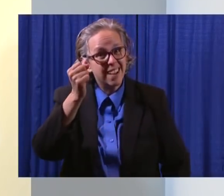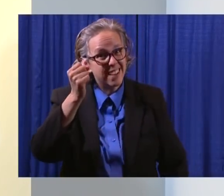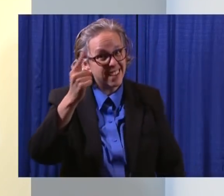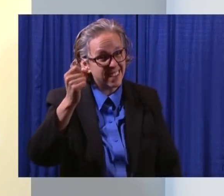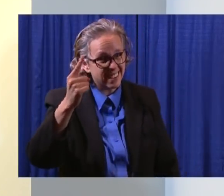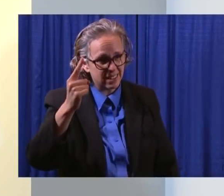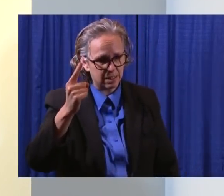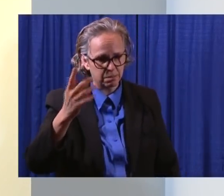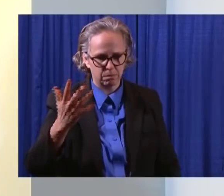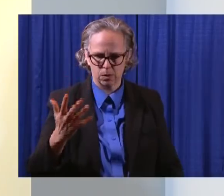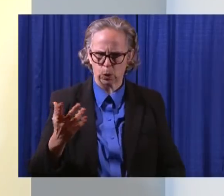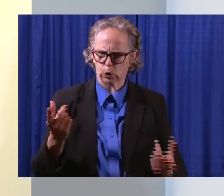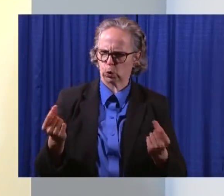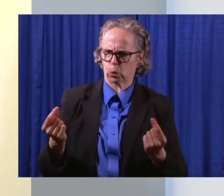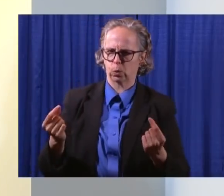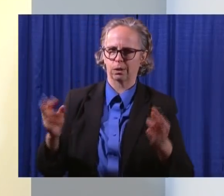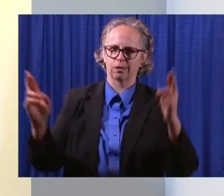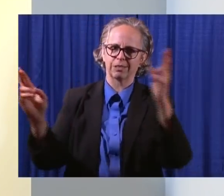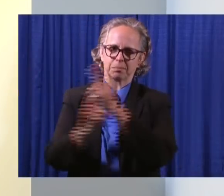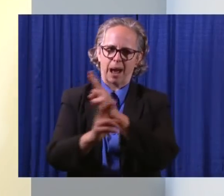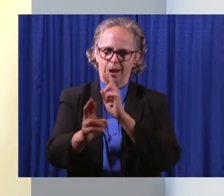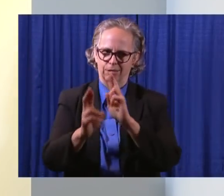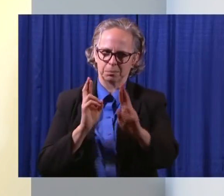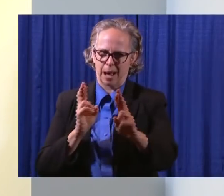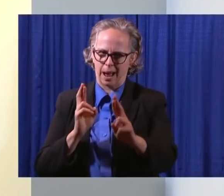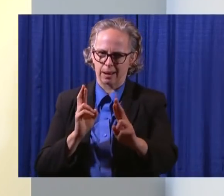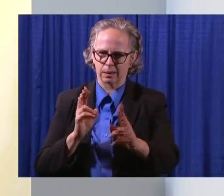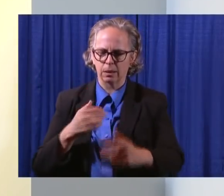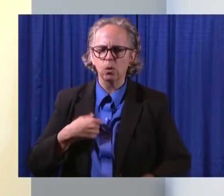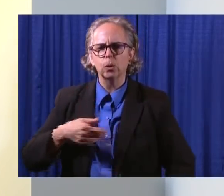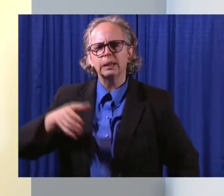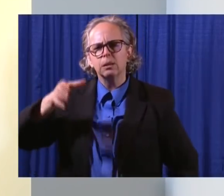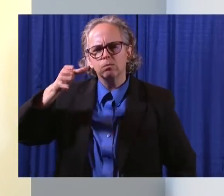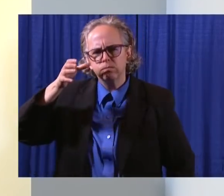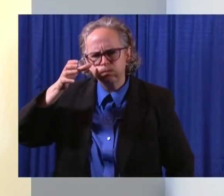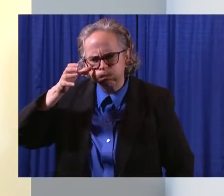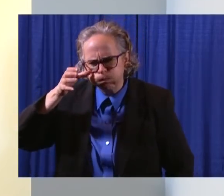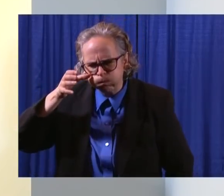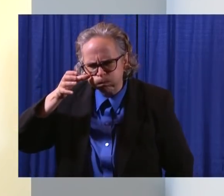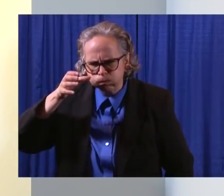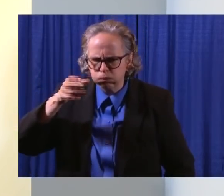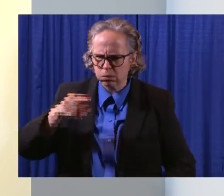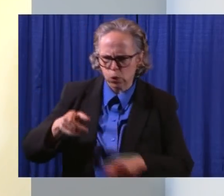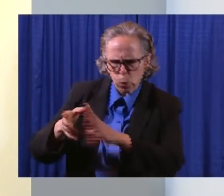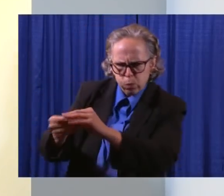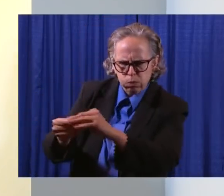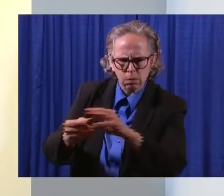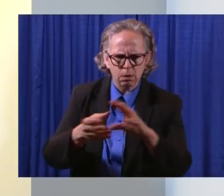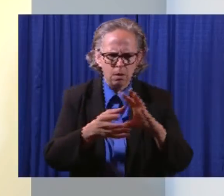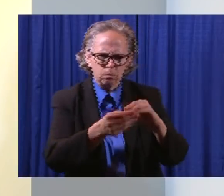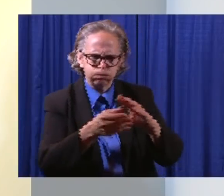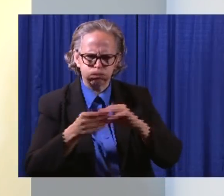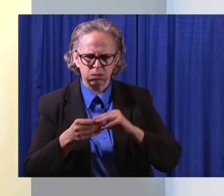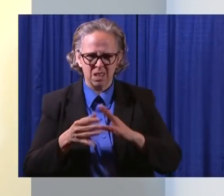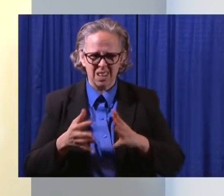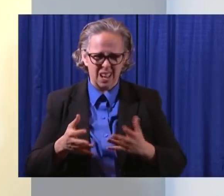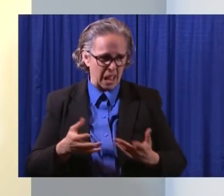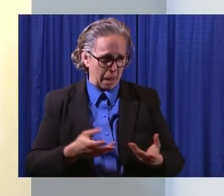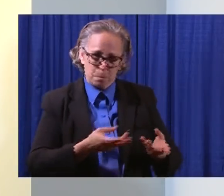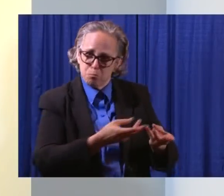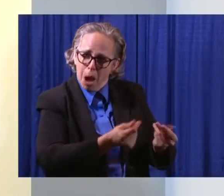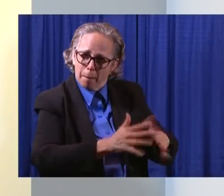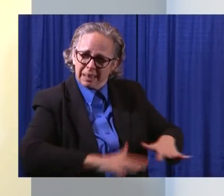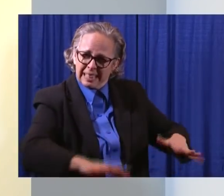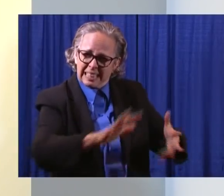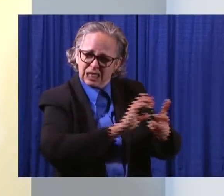we're listening to one another. And the defacing and the destroying of both the private and the public property is not a